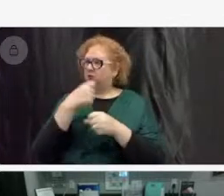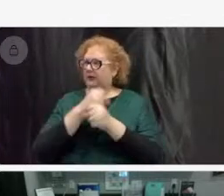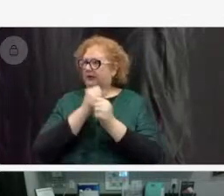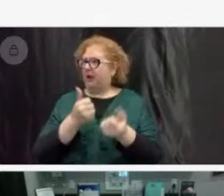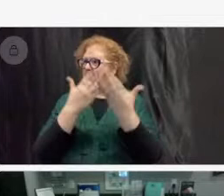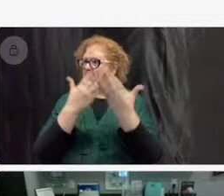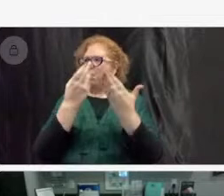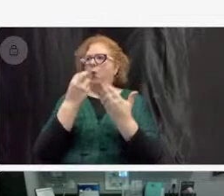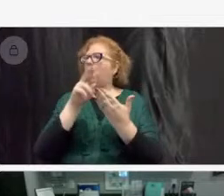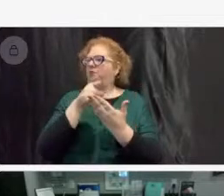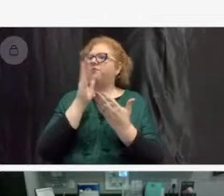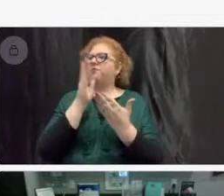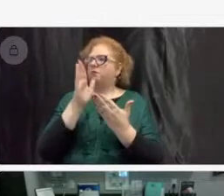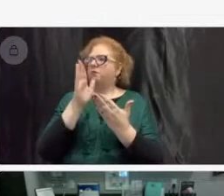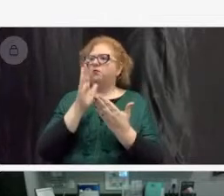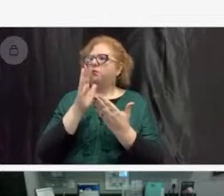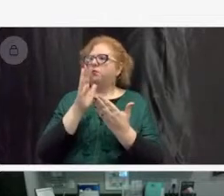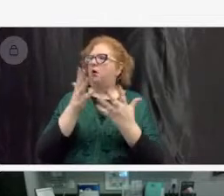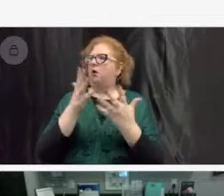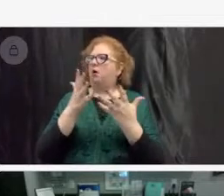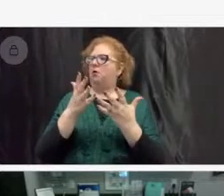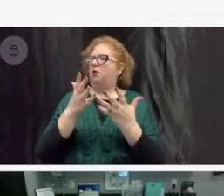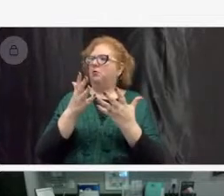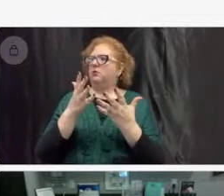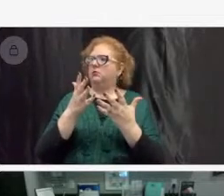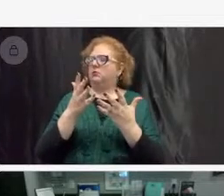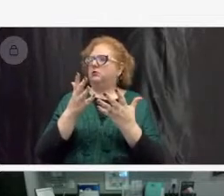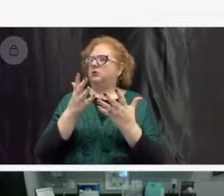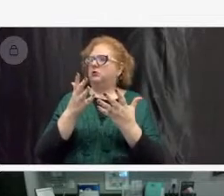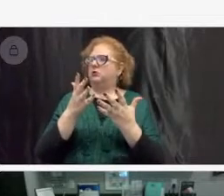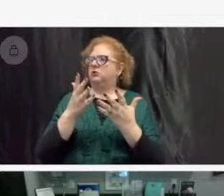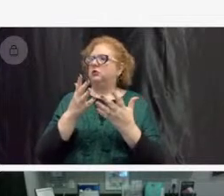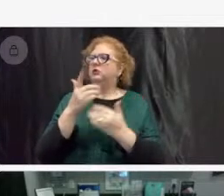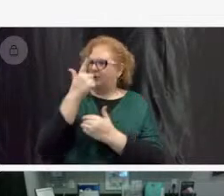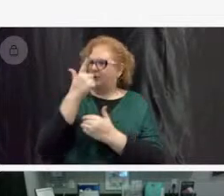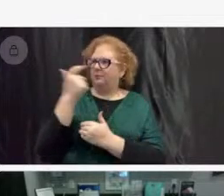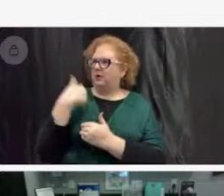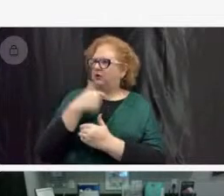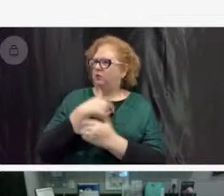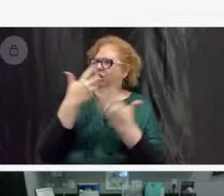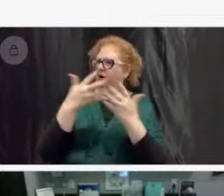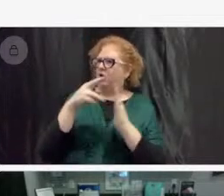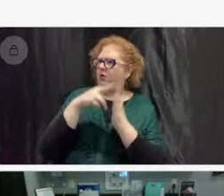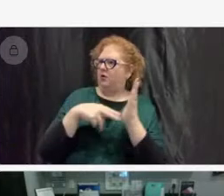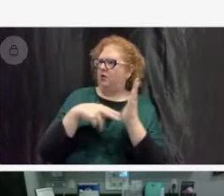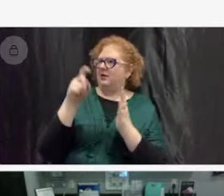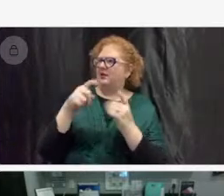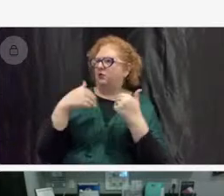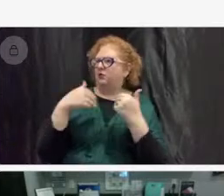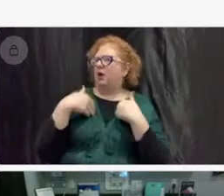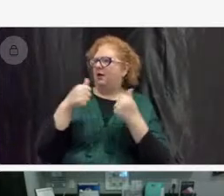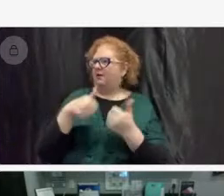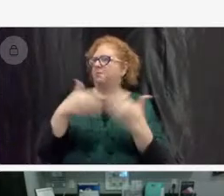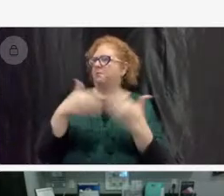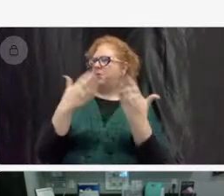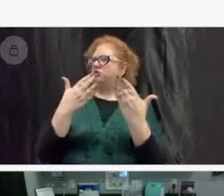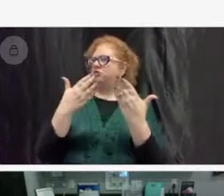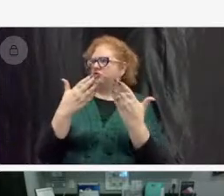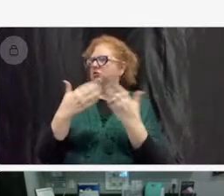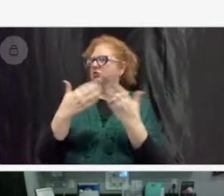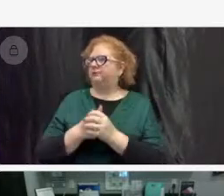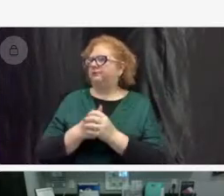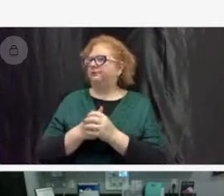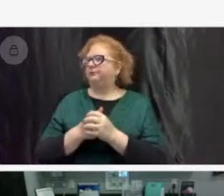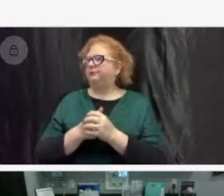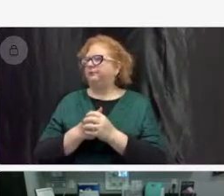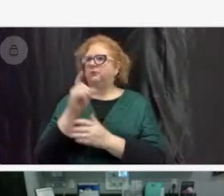record that they will come back for the next month? At this time, since we already read it and heard it, it needs to be a motion. All right. And